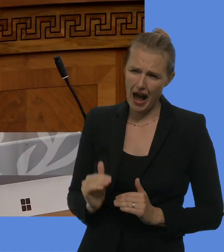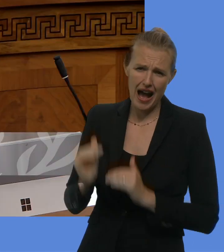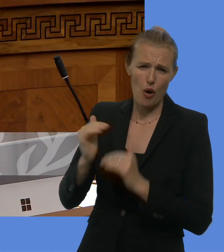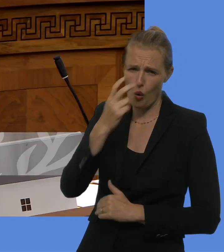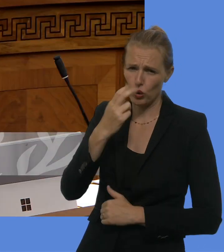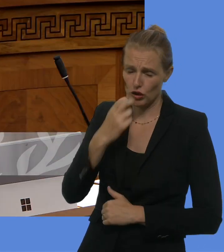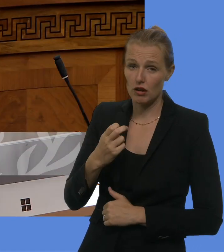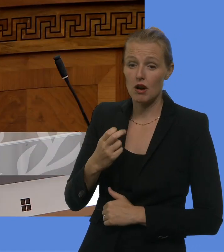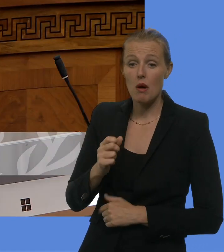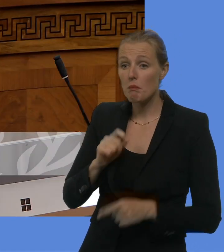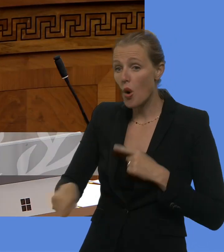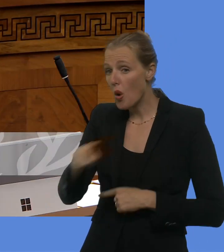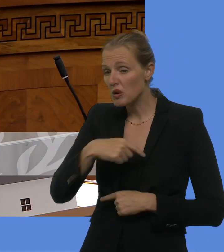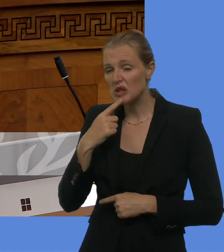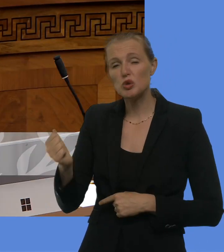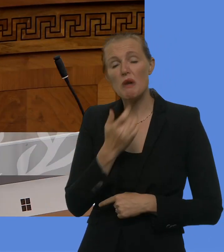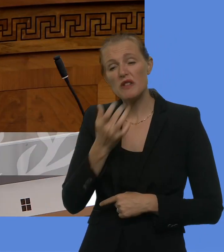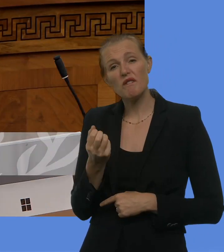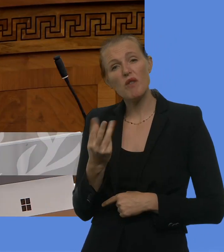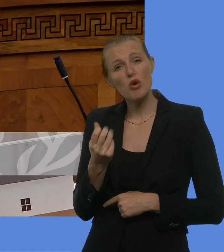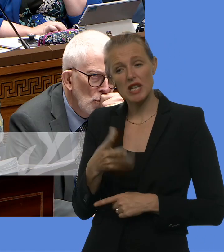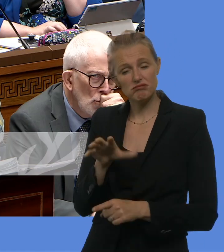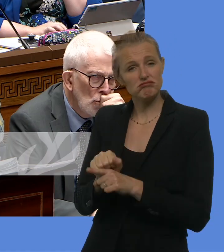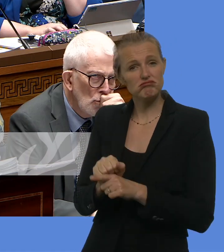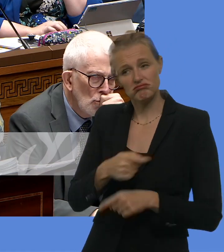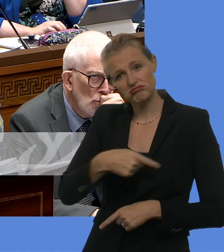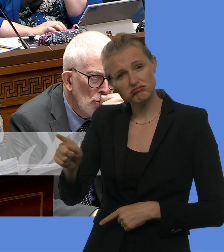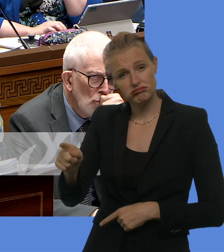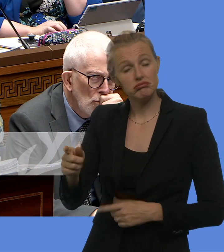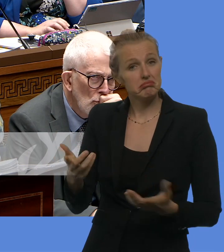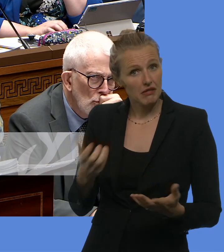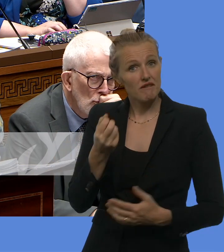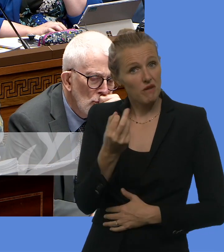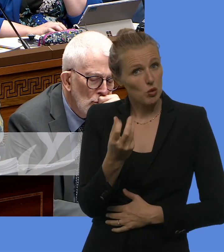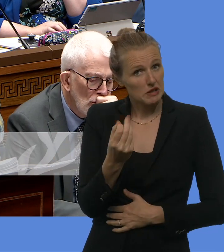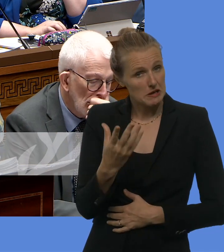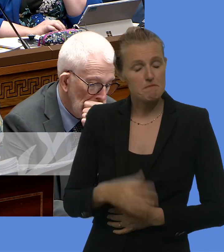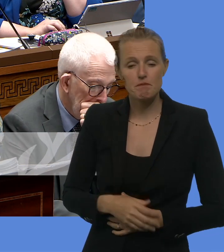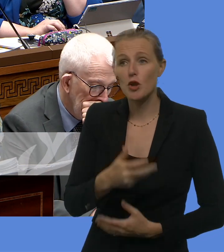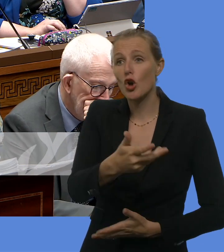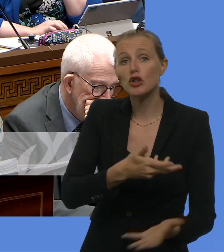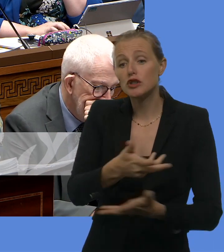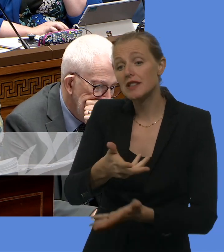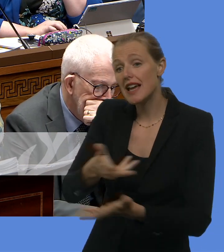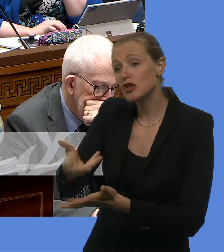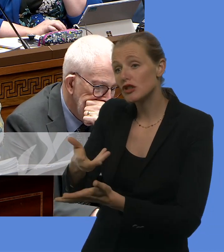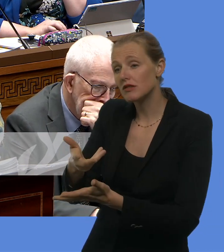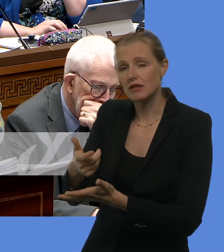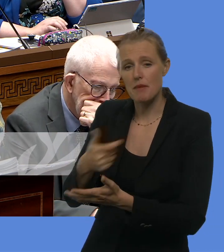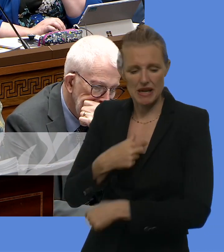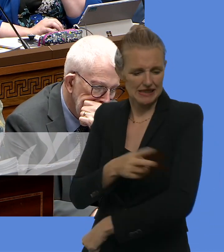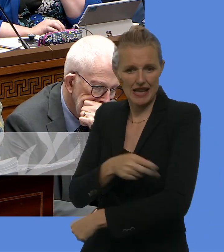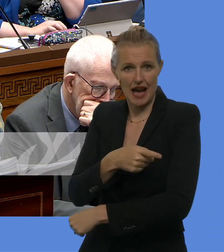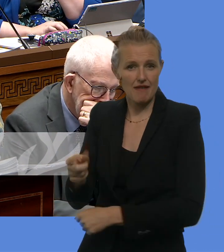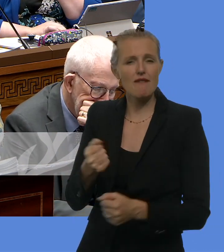The majority of these supported an increase to 14 years. Based on the outcome of the consultation, my officials have developed an options paper, and